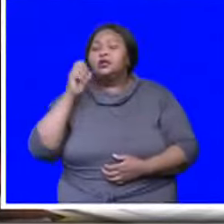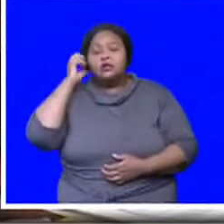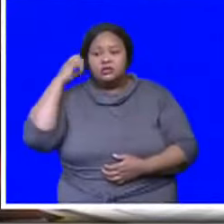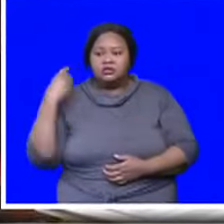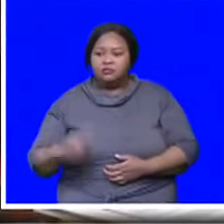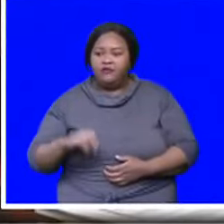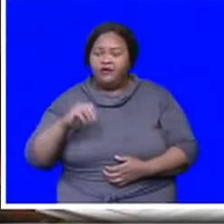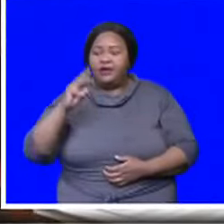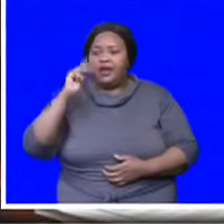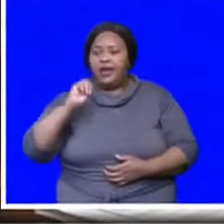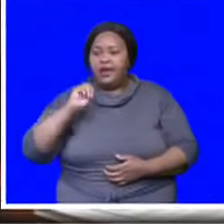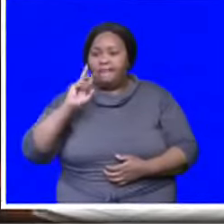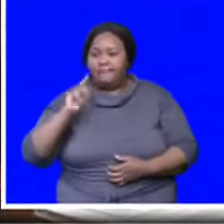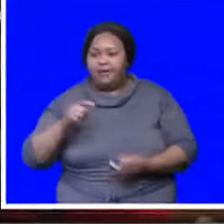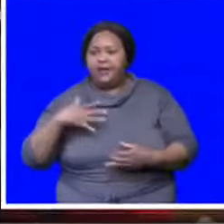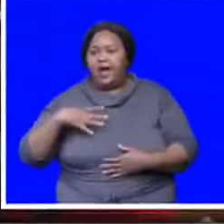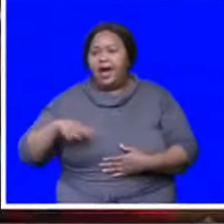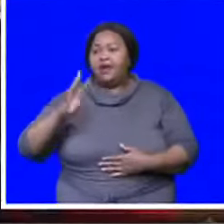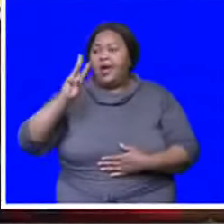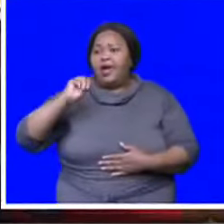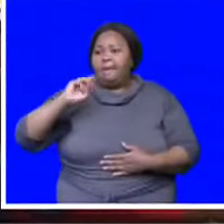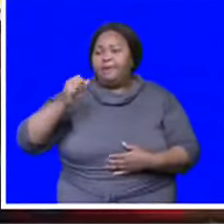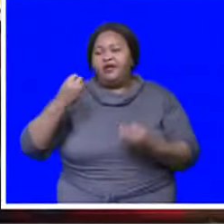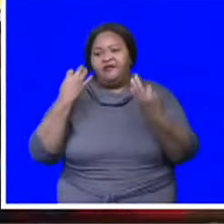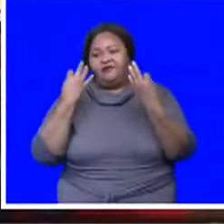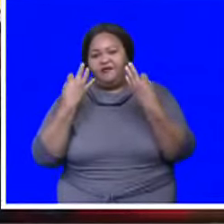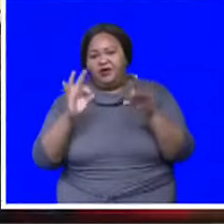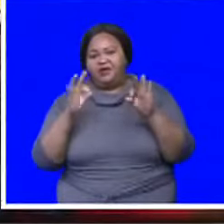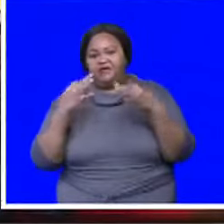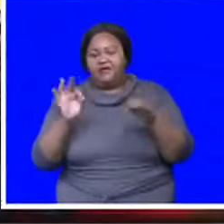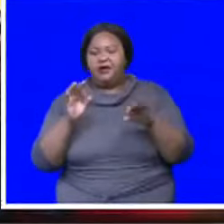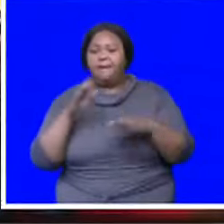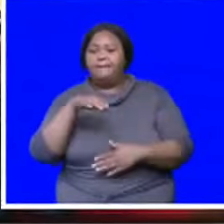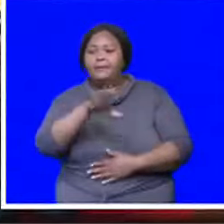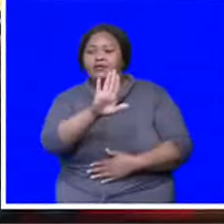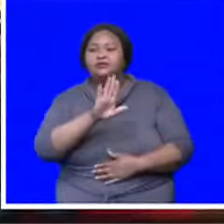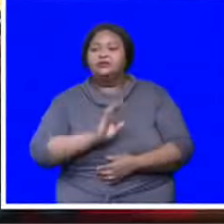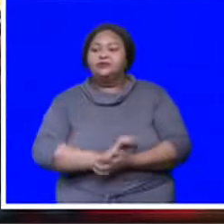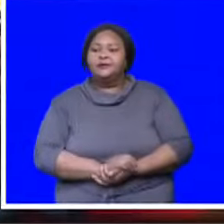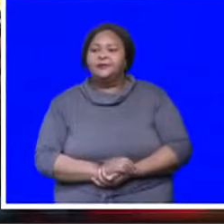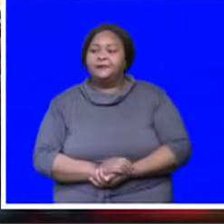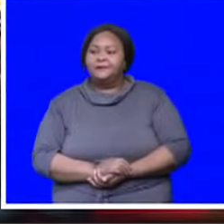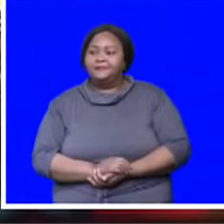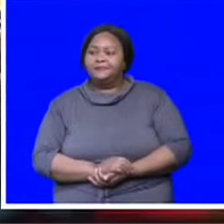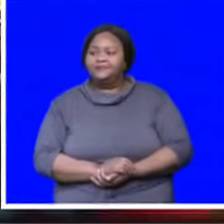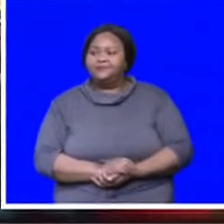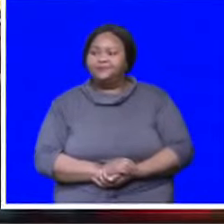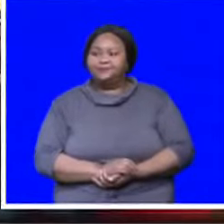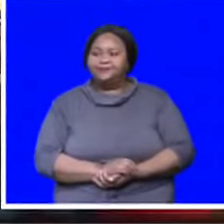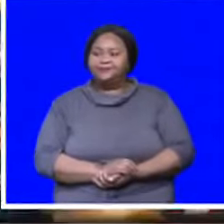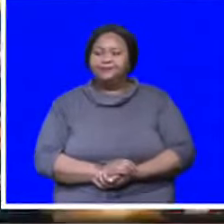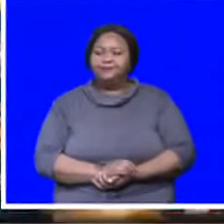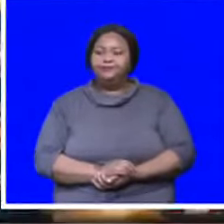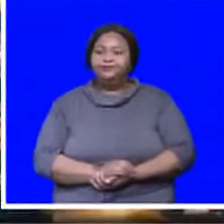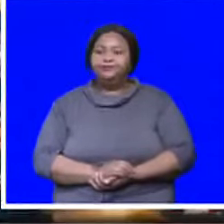For Eswatini TV News, Fortune Dlangamandla with Tembinkosi Mavimbela and Muzi Mkhonta,